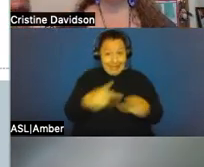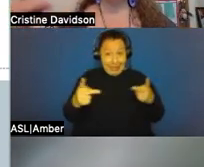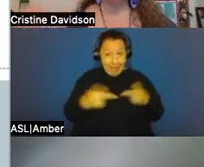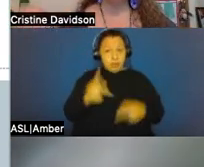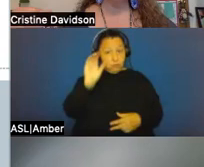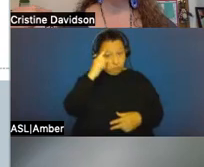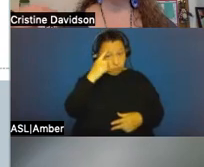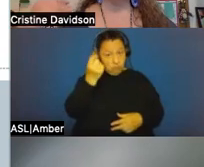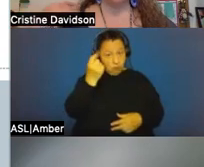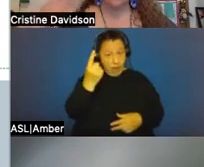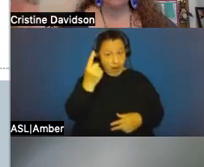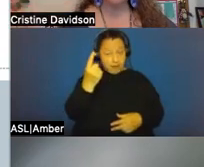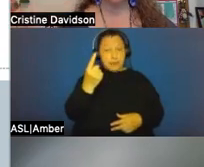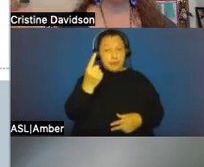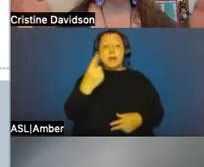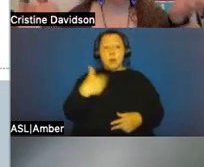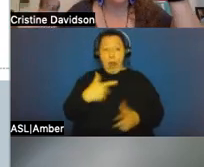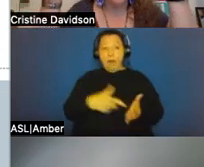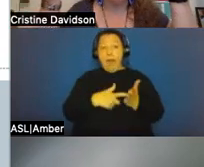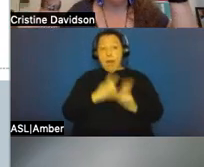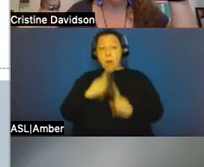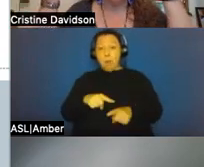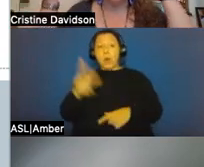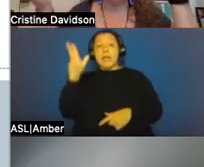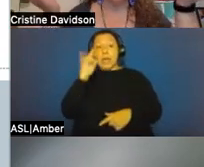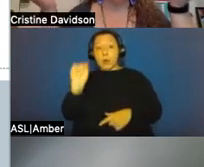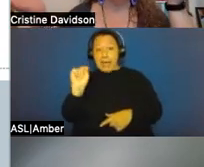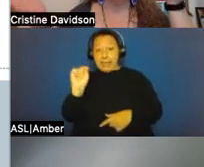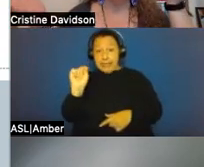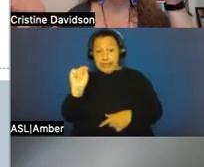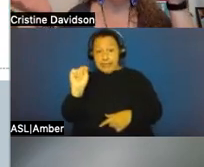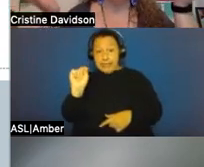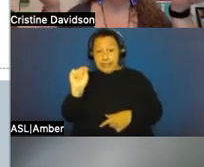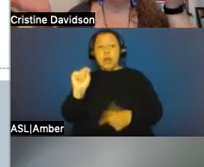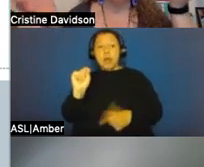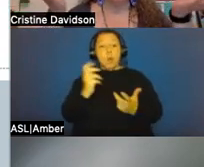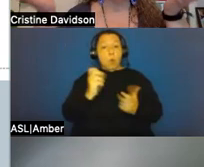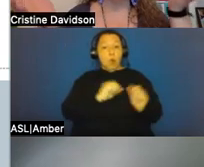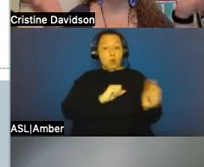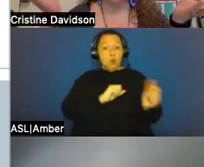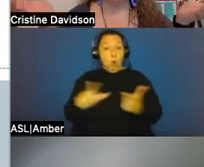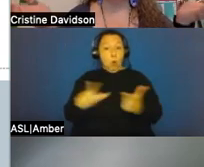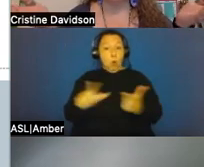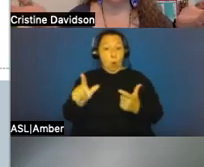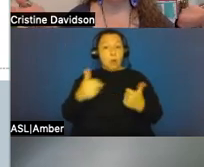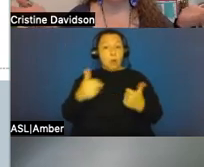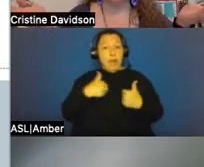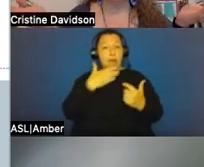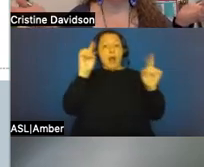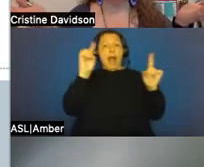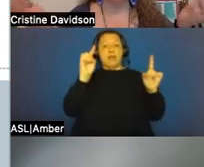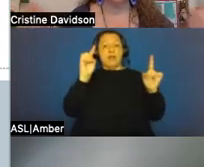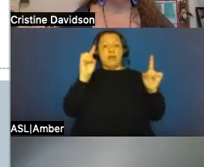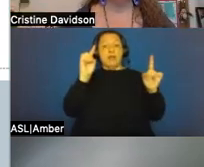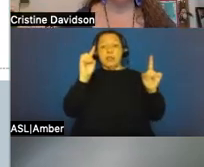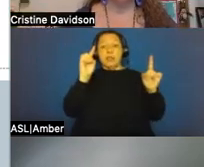reporters that are hearing it, and we want everybody to just have an educated decision on what they say in this